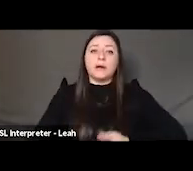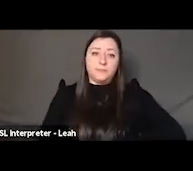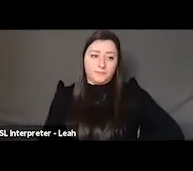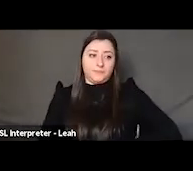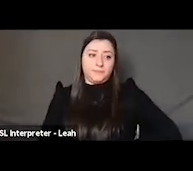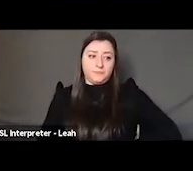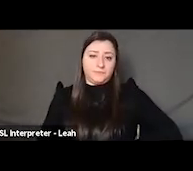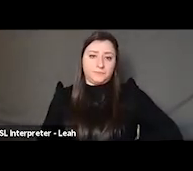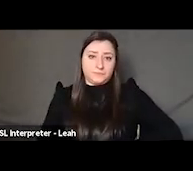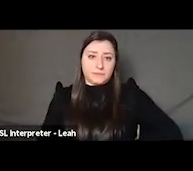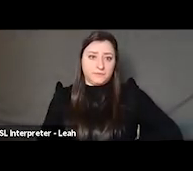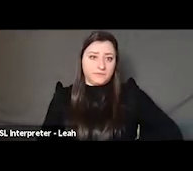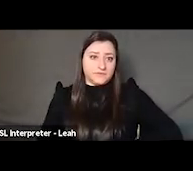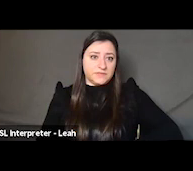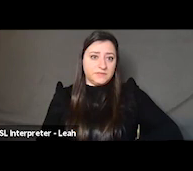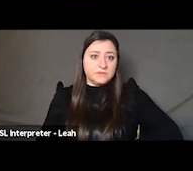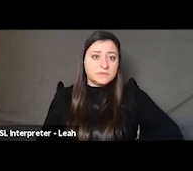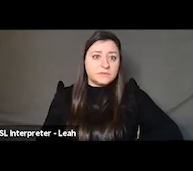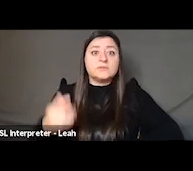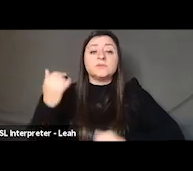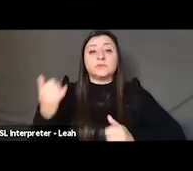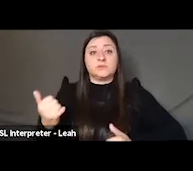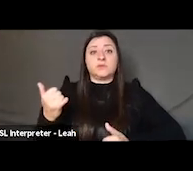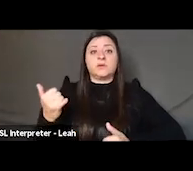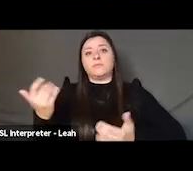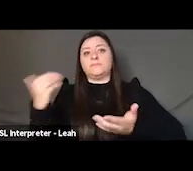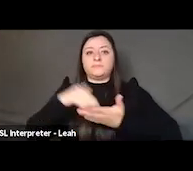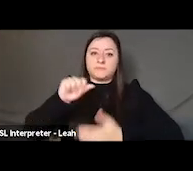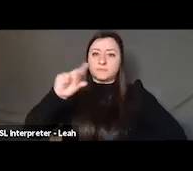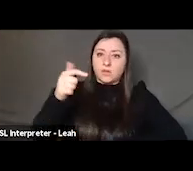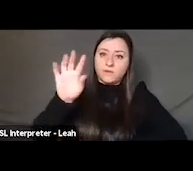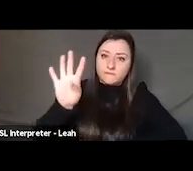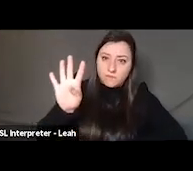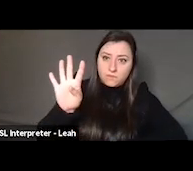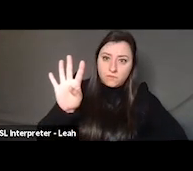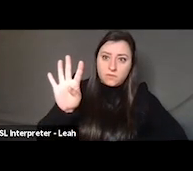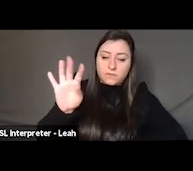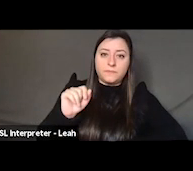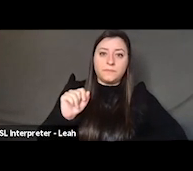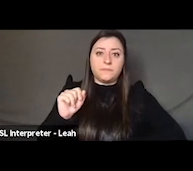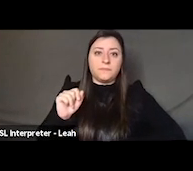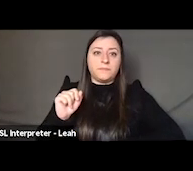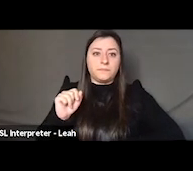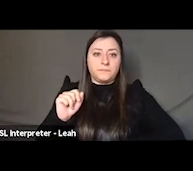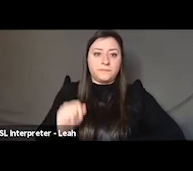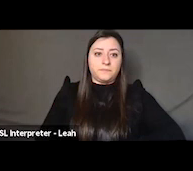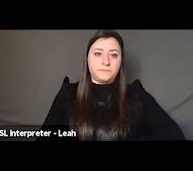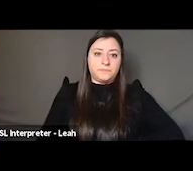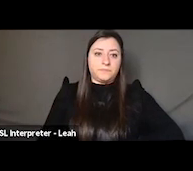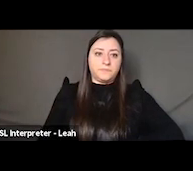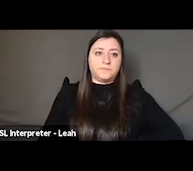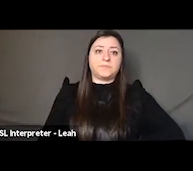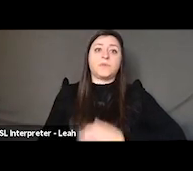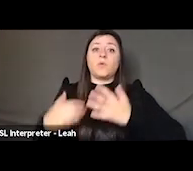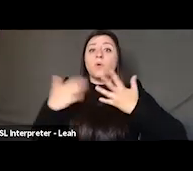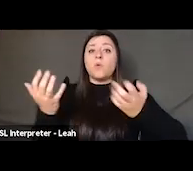And again, we come back to August 4th. So we wanted to do something